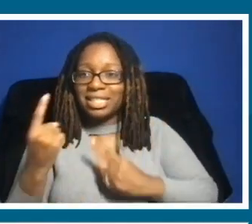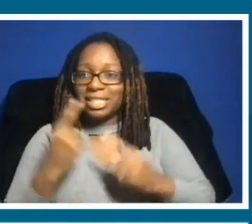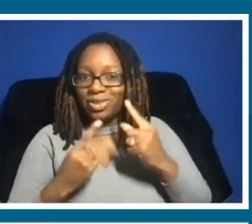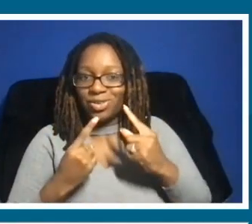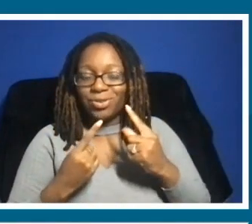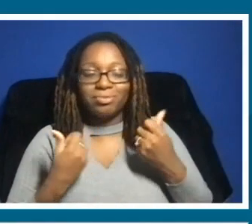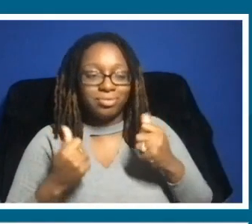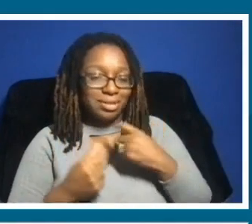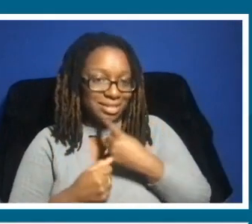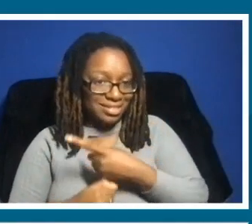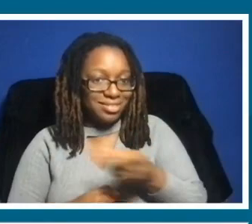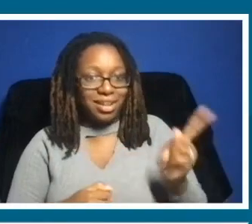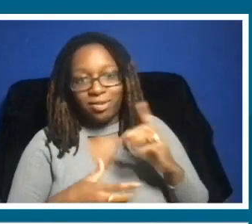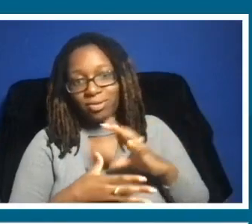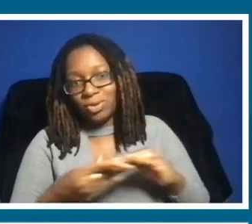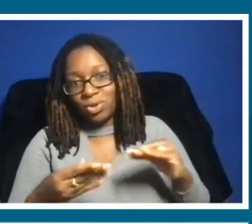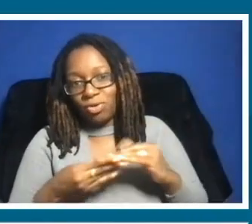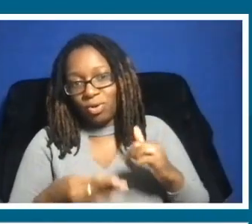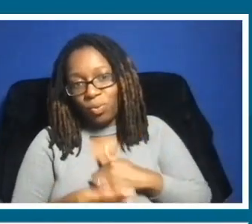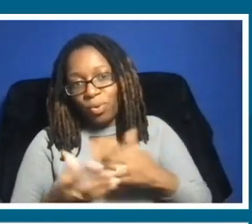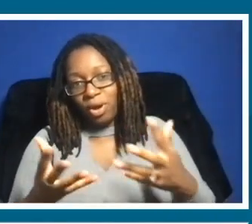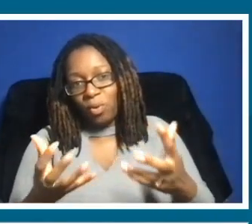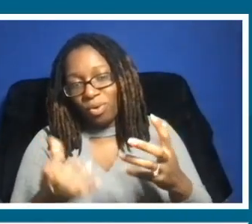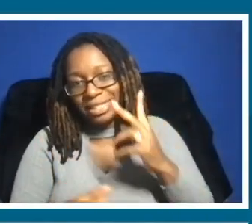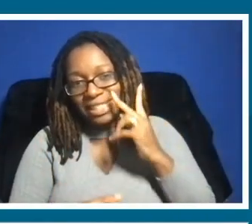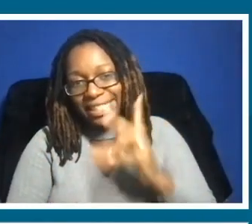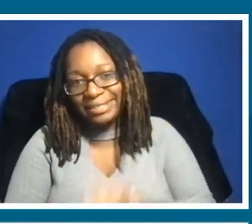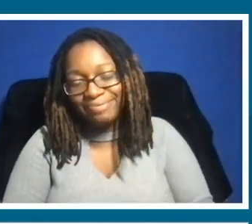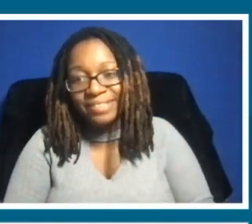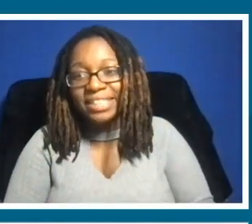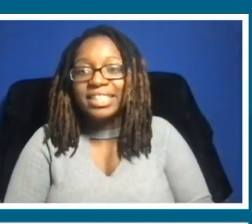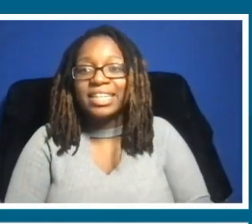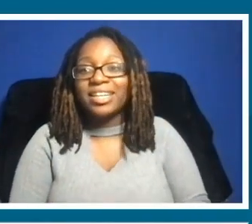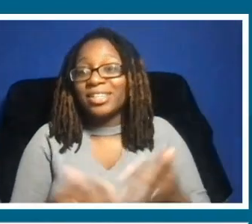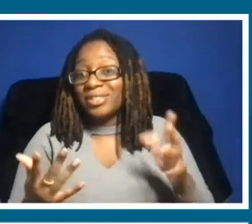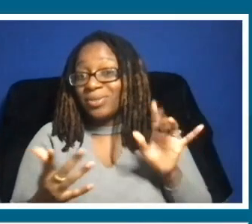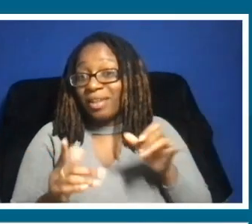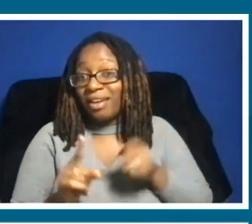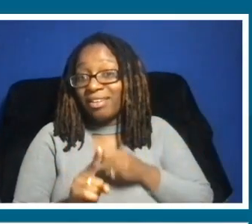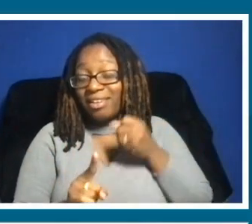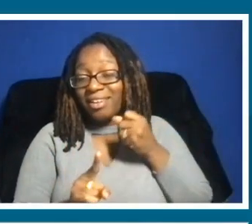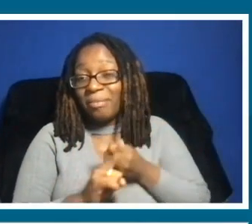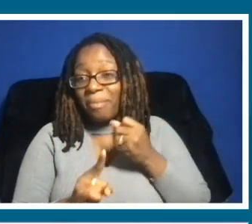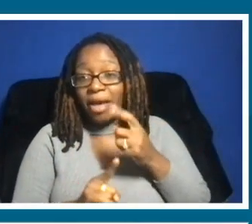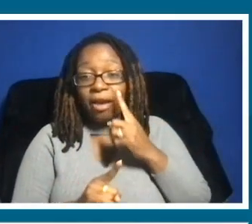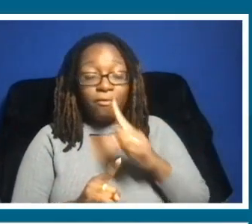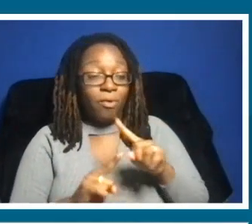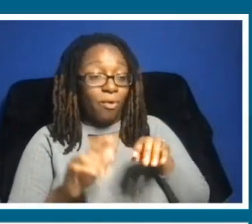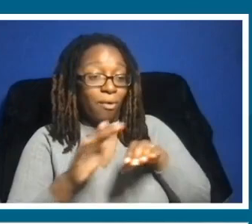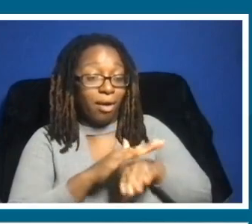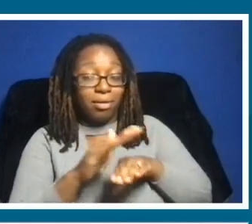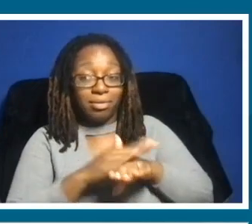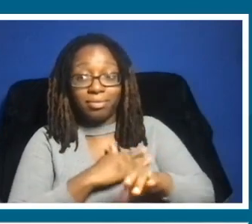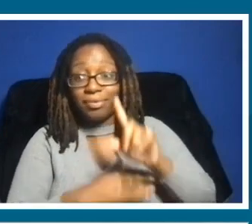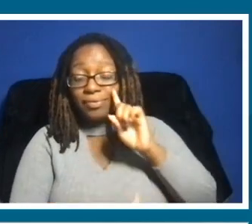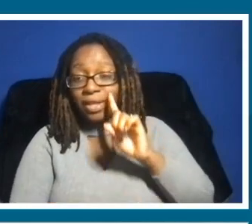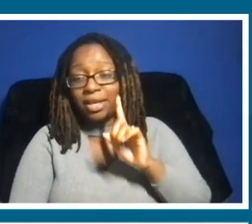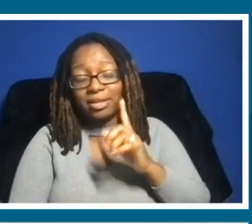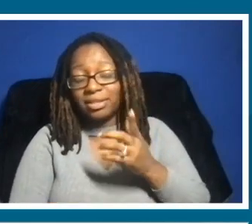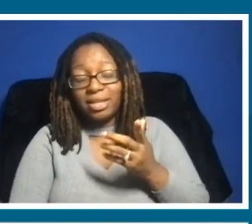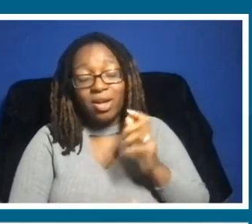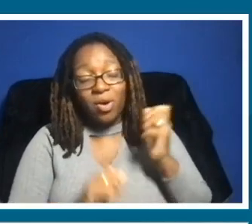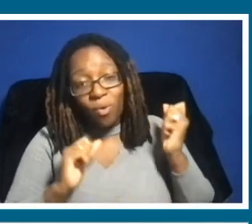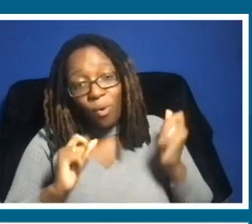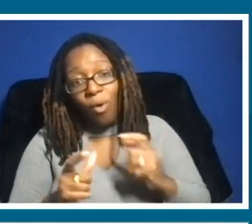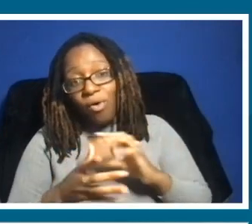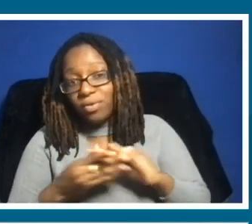telling the stories we want to. So with that, the impact of access, I think, is in all of the stories that